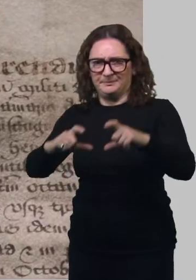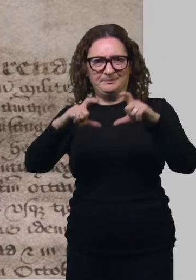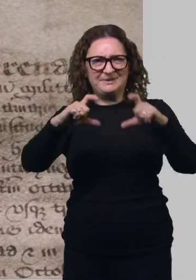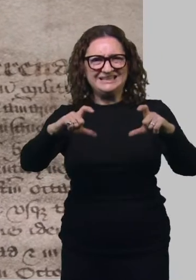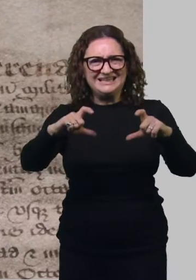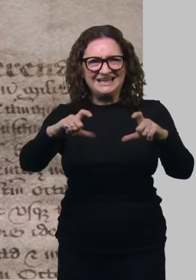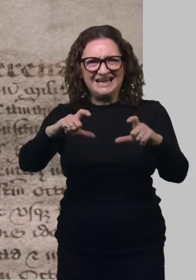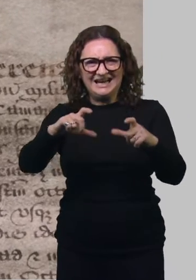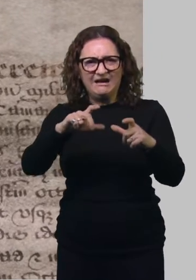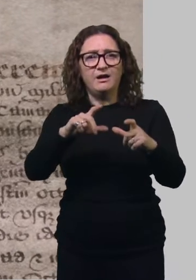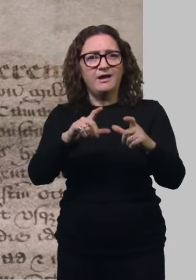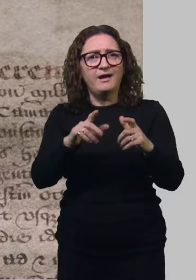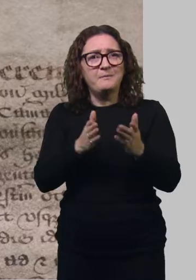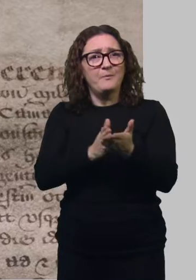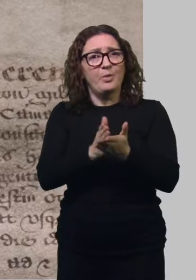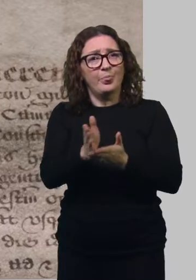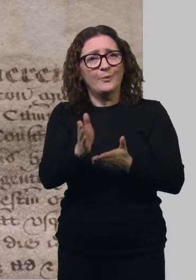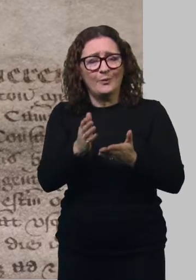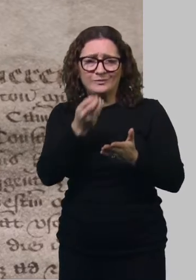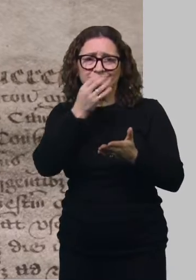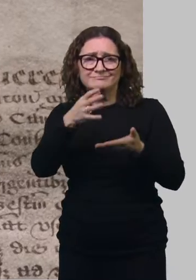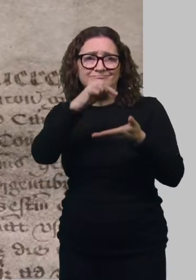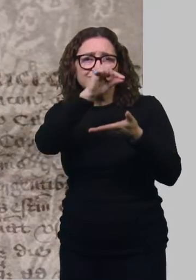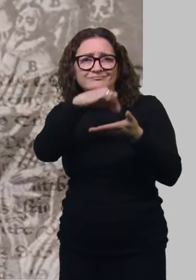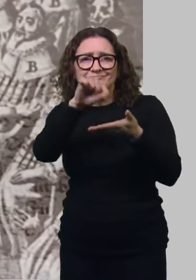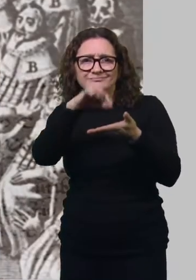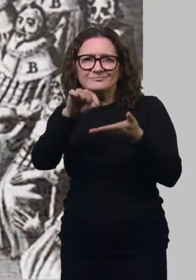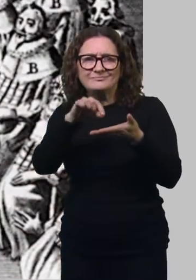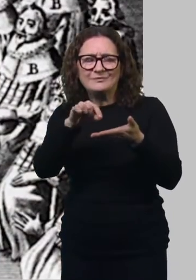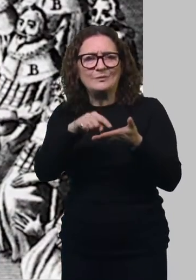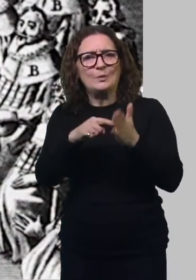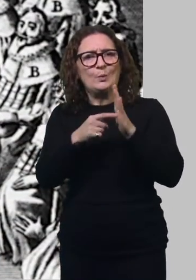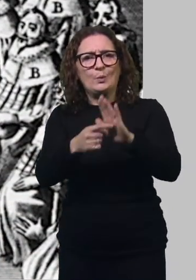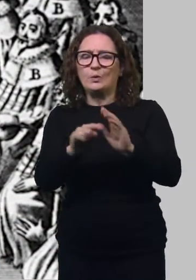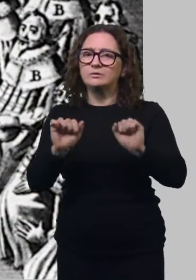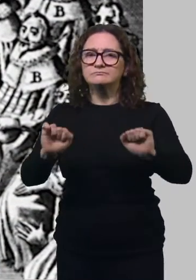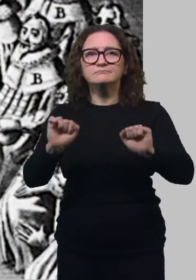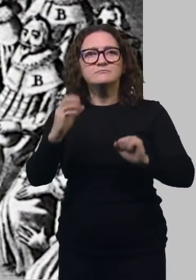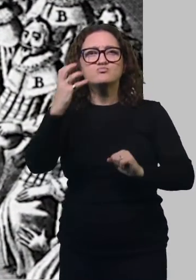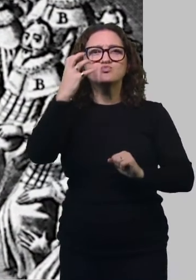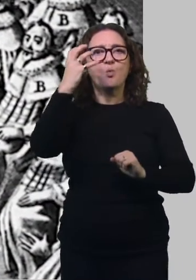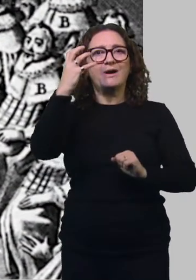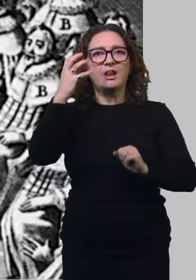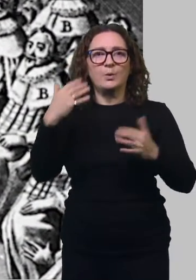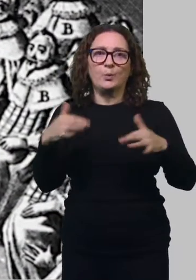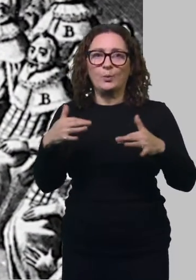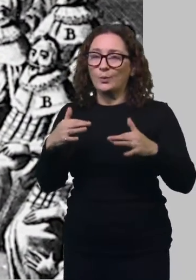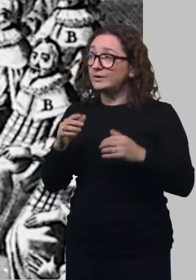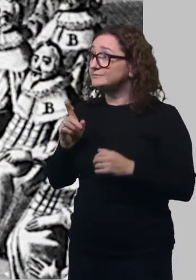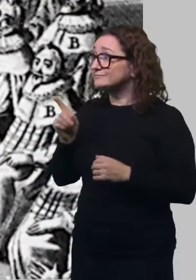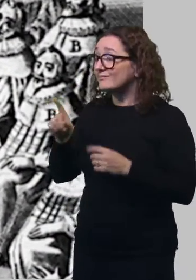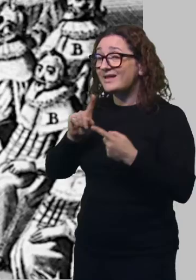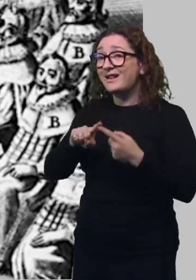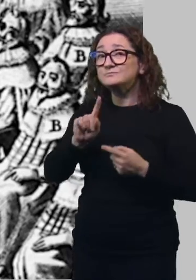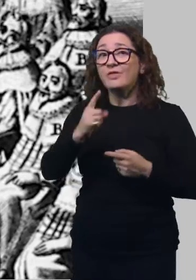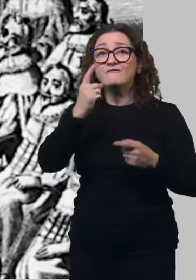is ornate and powerfully conveys her royal status. During Elizabeth I's reign, her cousin Mary, Queen of Scots, was the